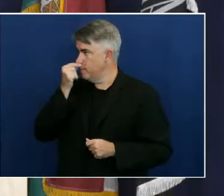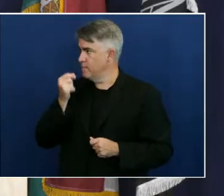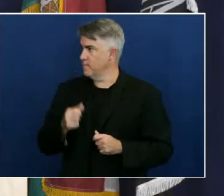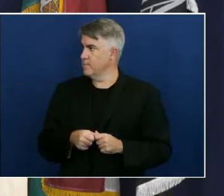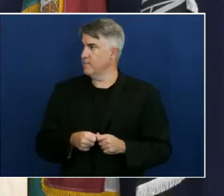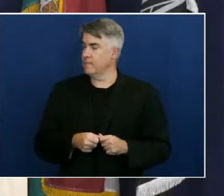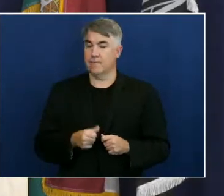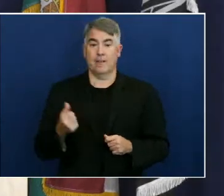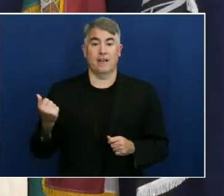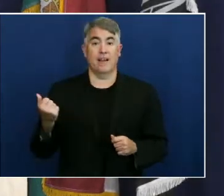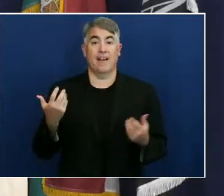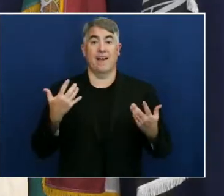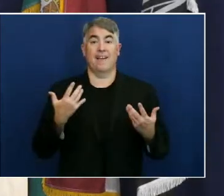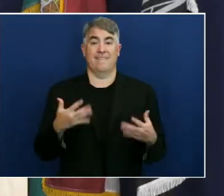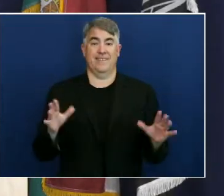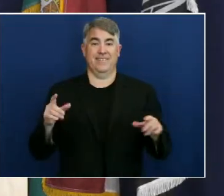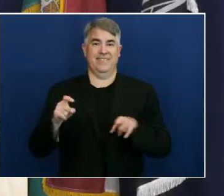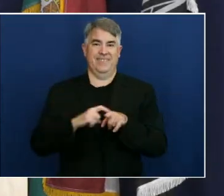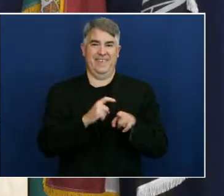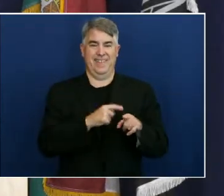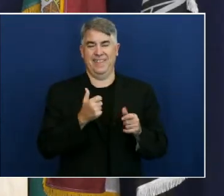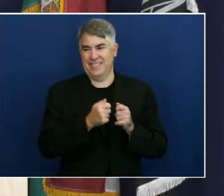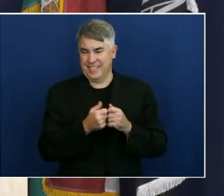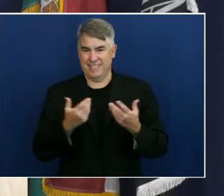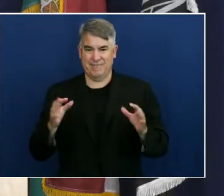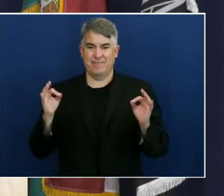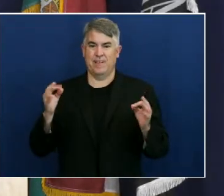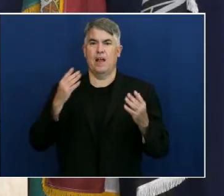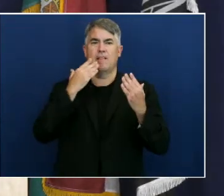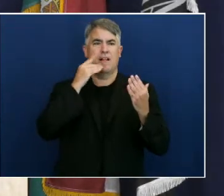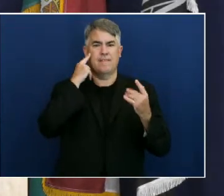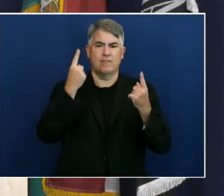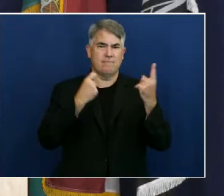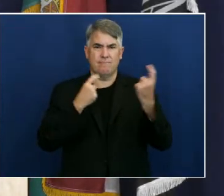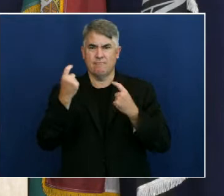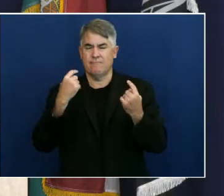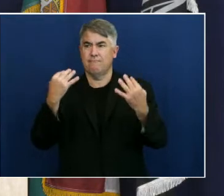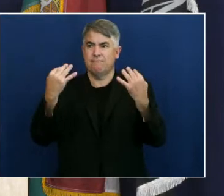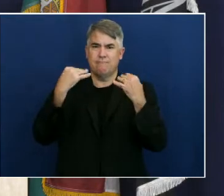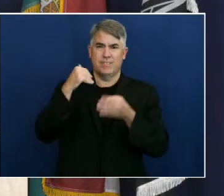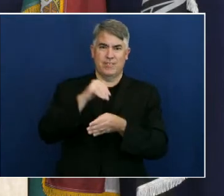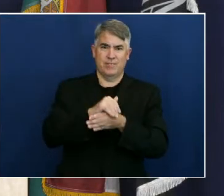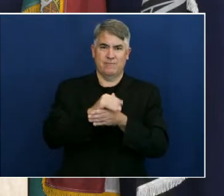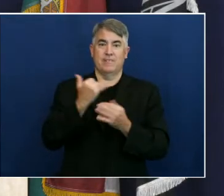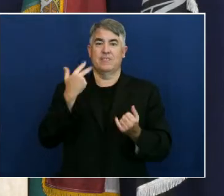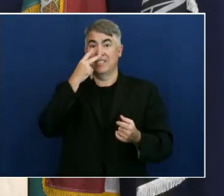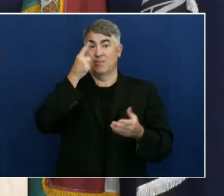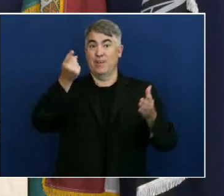All right, that concludes our questions for today. We thank everyone for joining us. We'll be back with you next week.